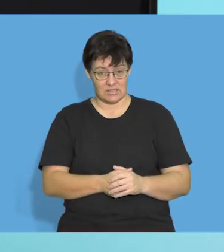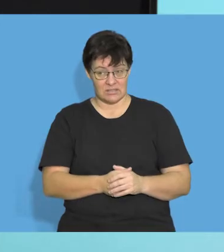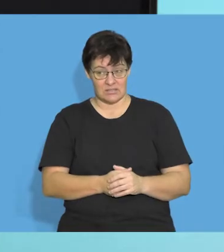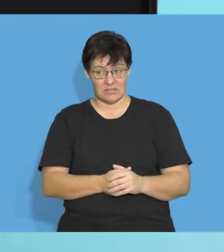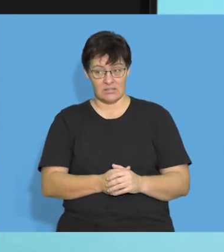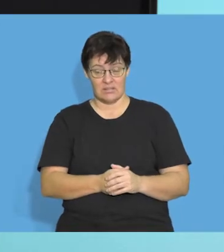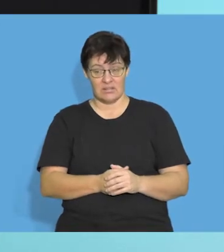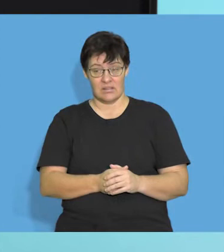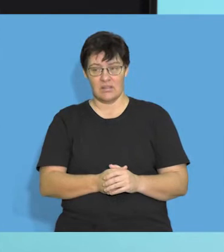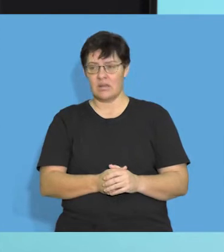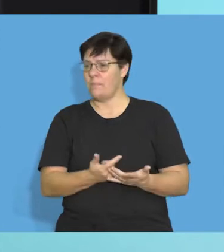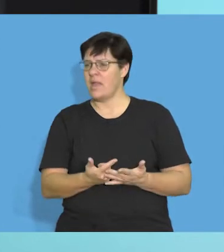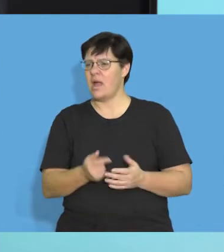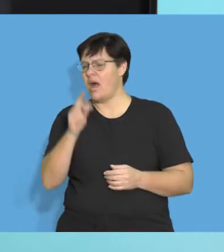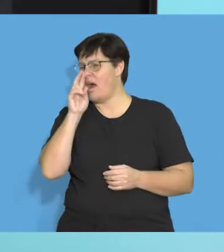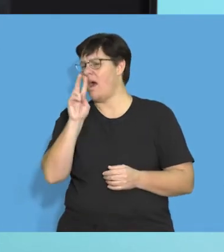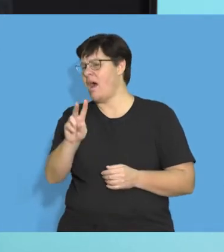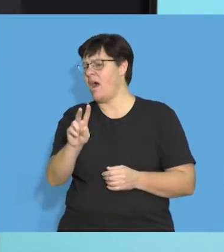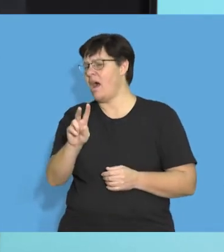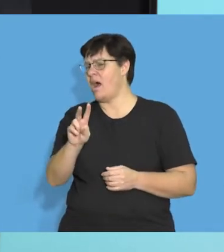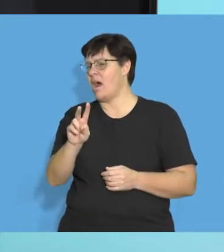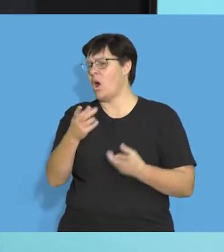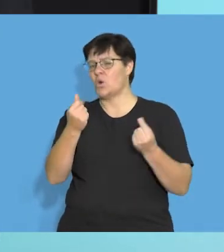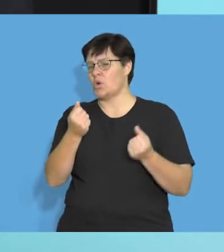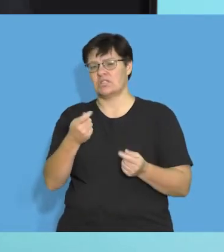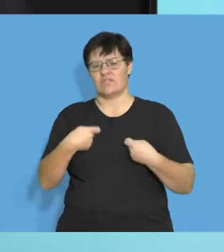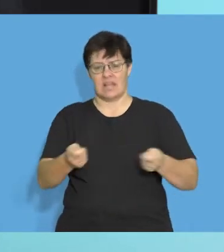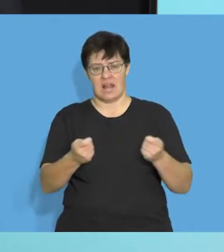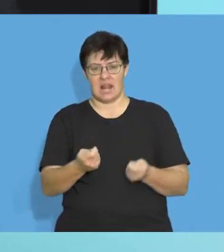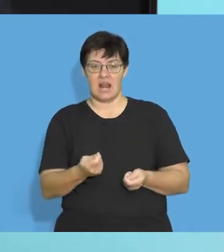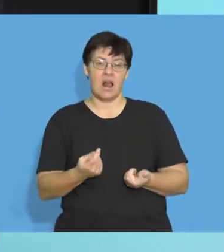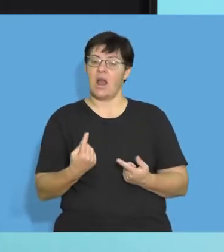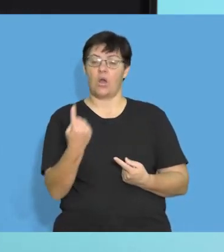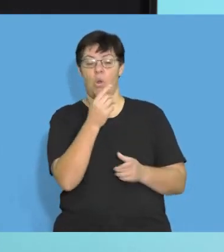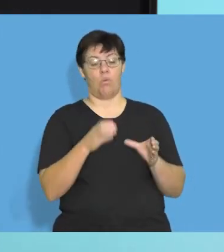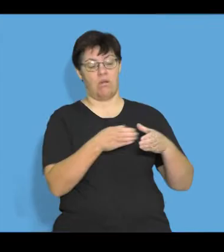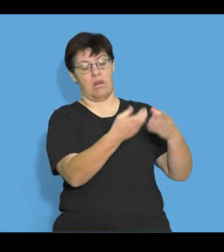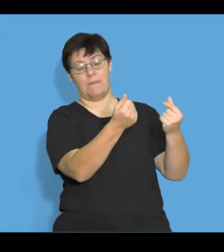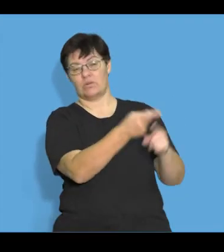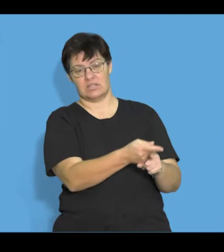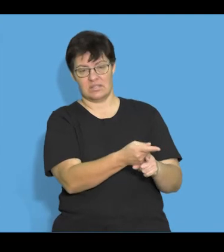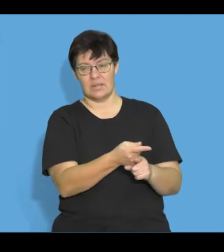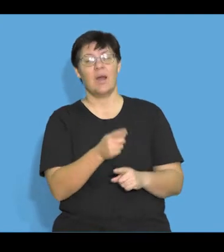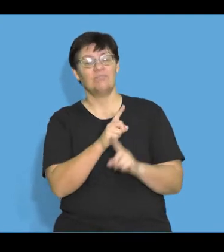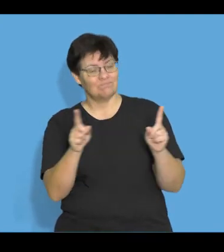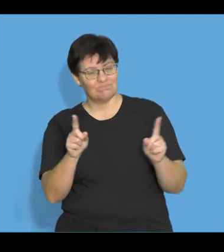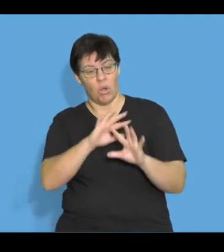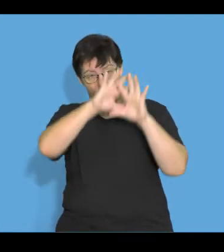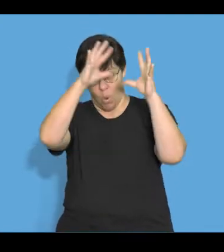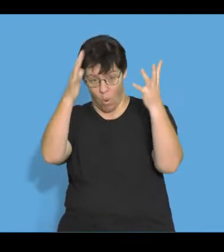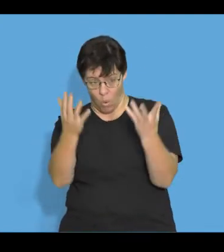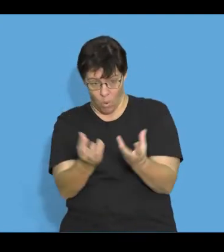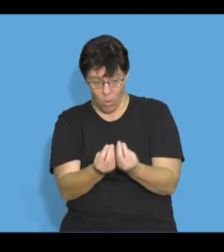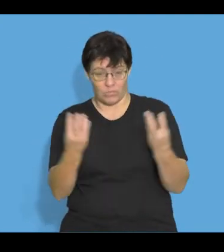I don't see the cost of sales as a standalone figure. Rather, all of these components